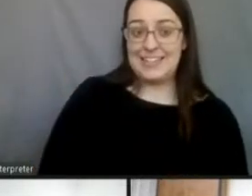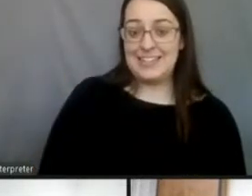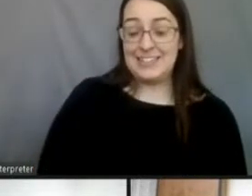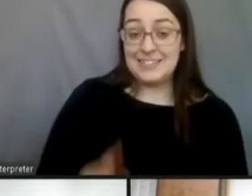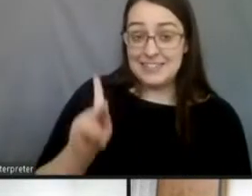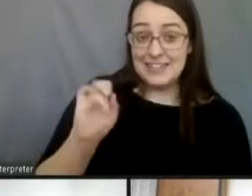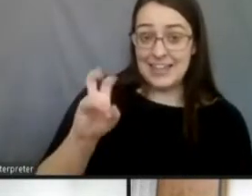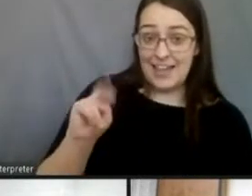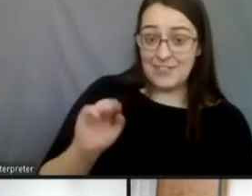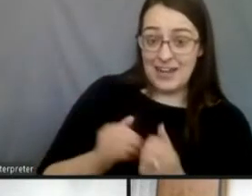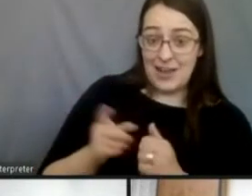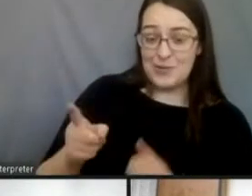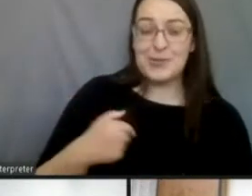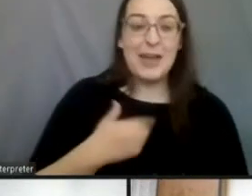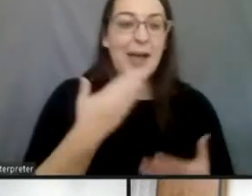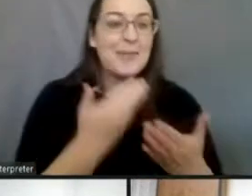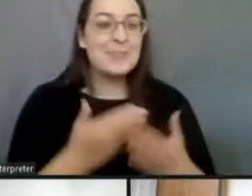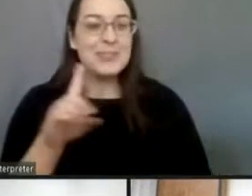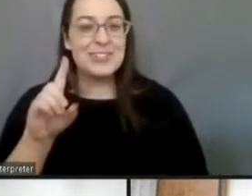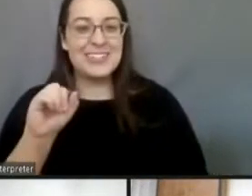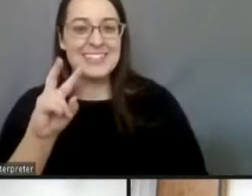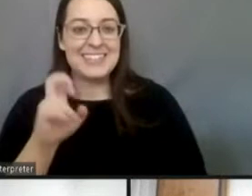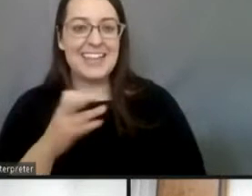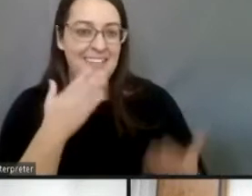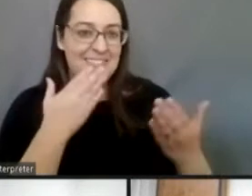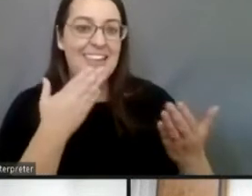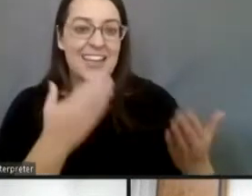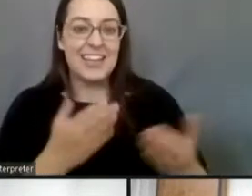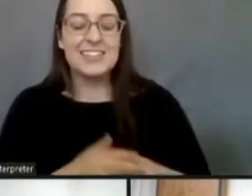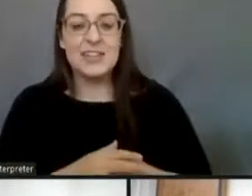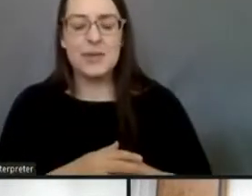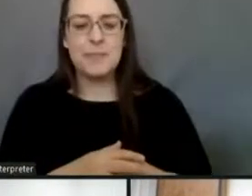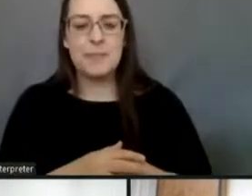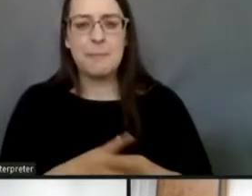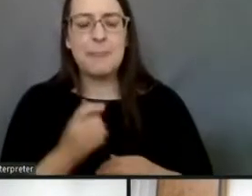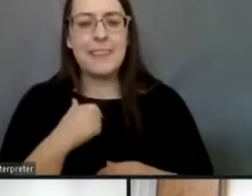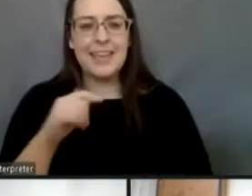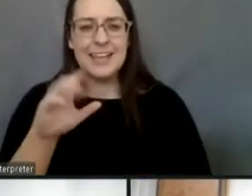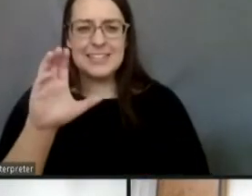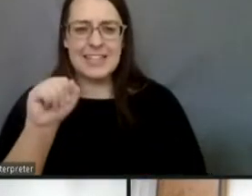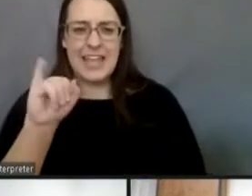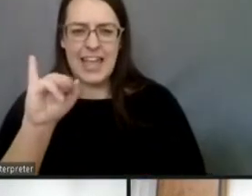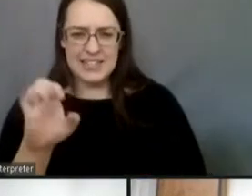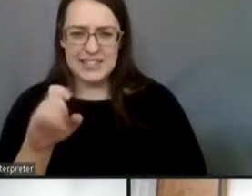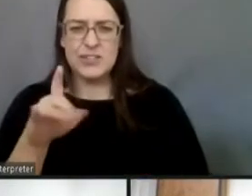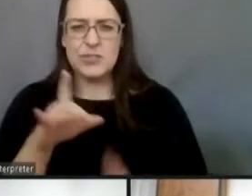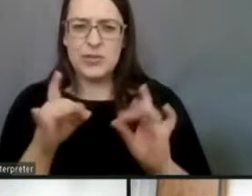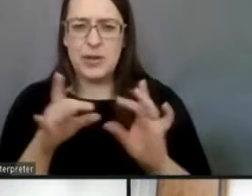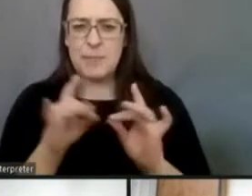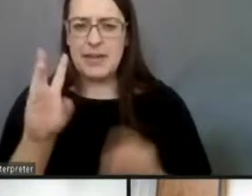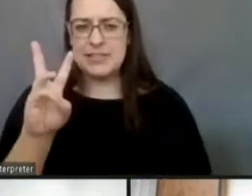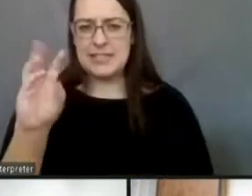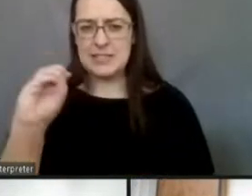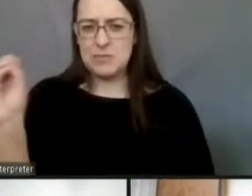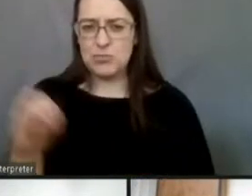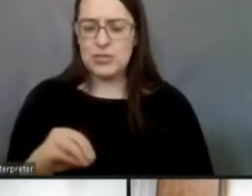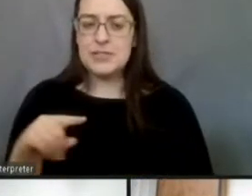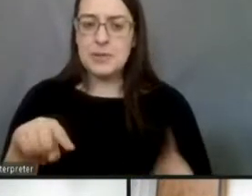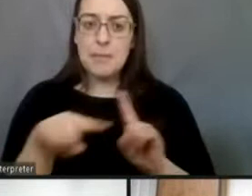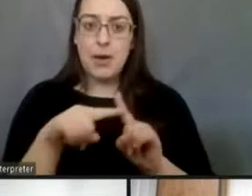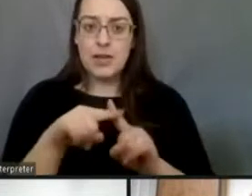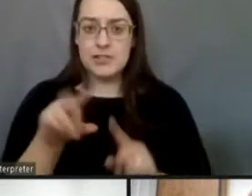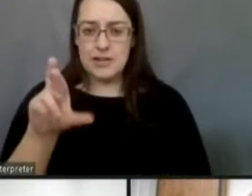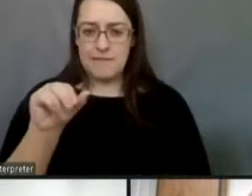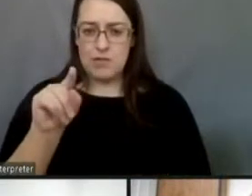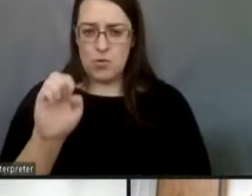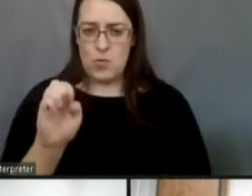Kevin, how are you? I'm good, Dave. Thanks. I guess, Casey, when you talked about 6% positivity rate on